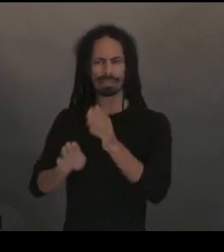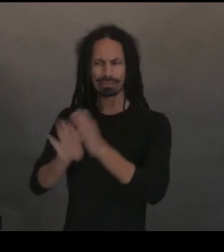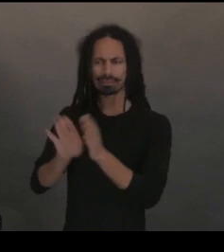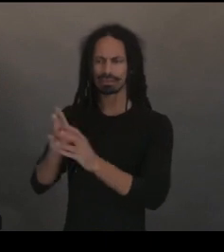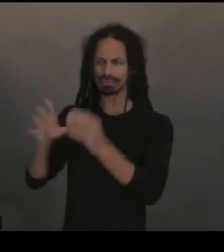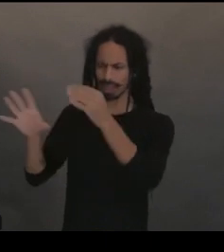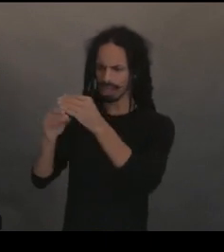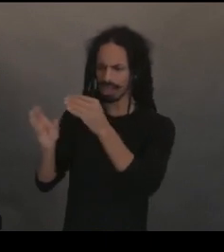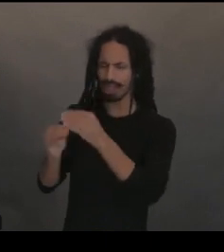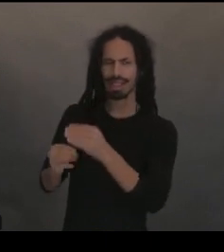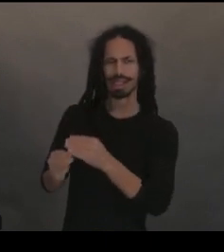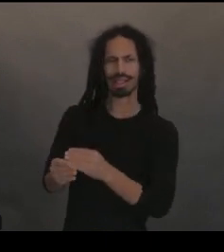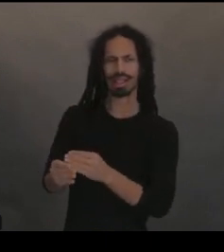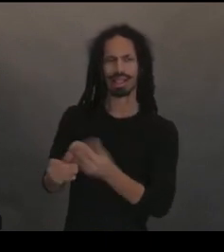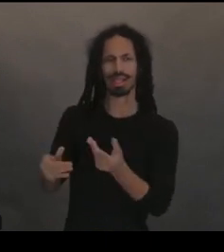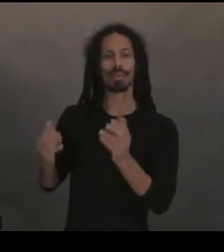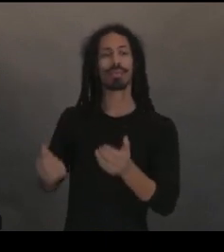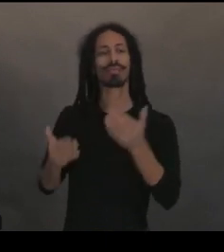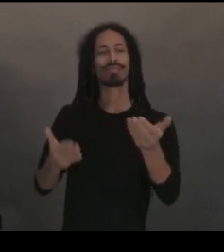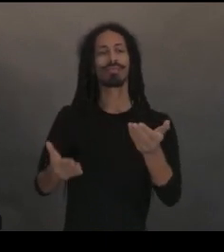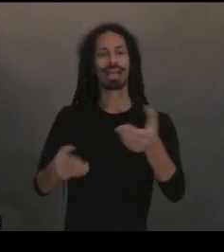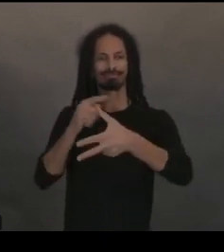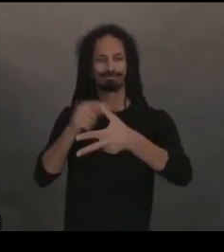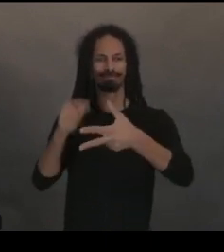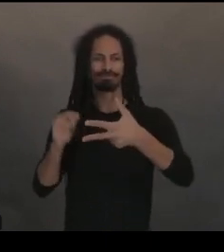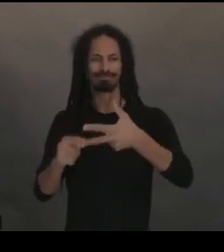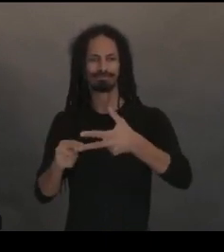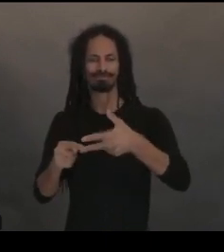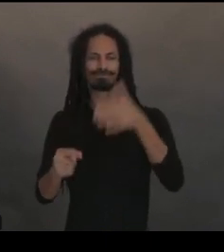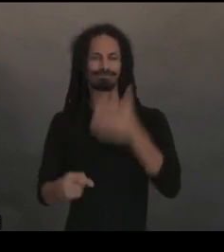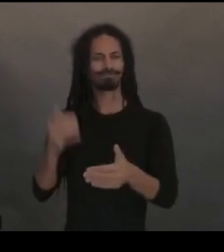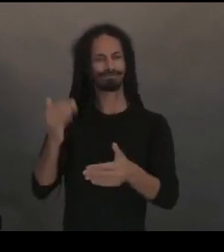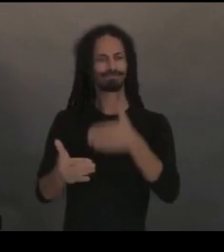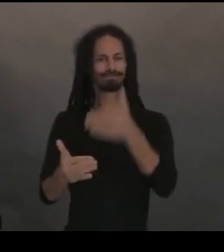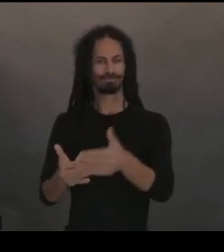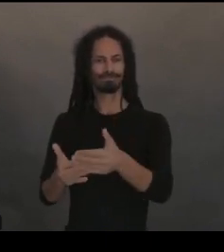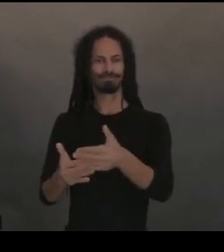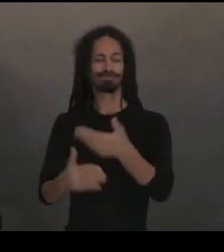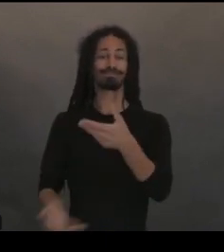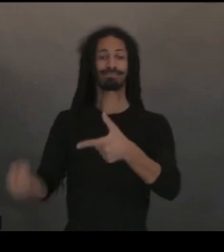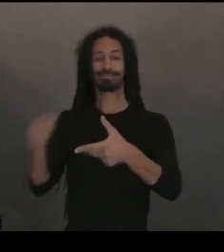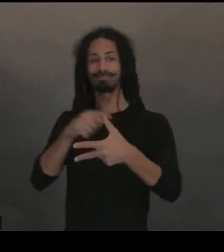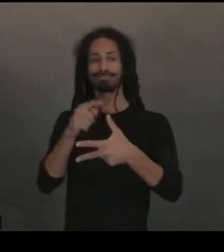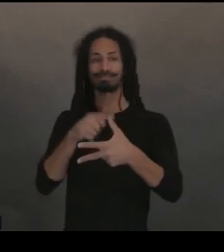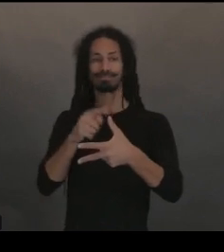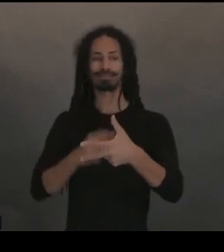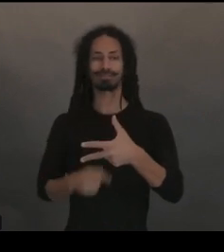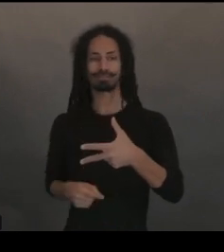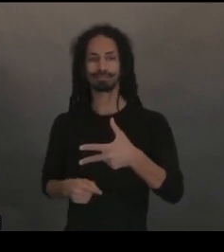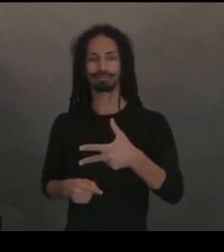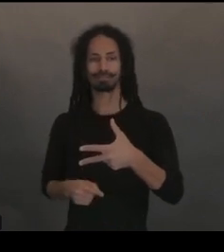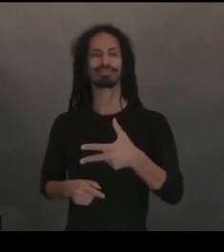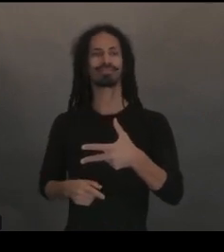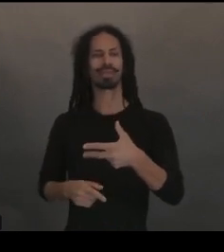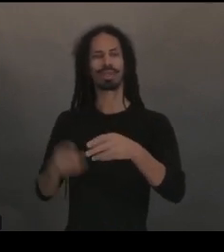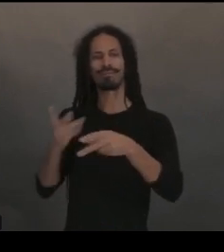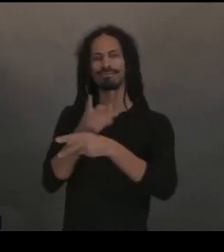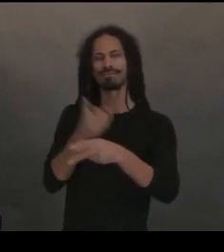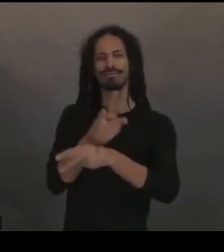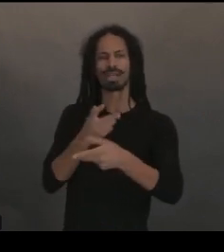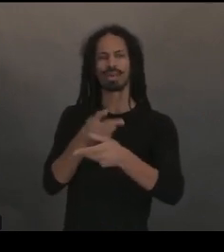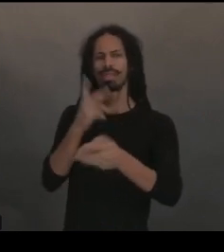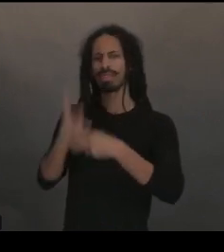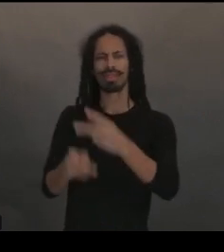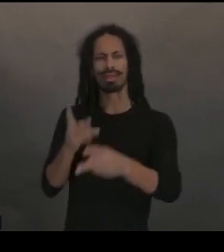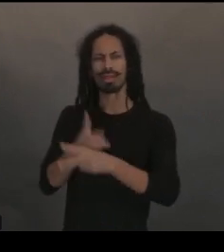we've provided this 3-step process. Number 1, you're going to determine the type of source.